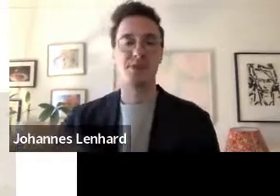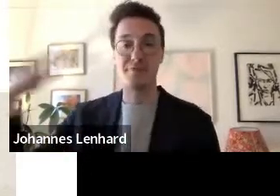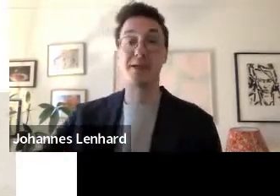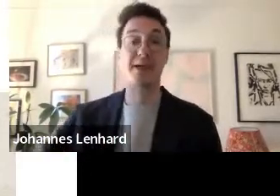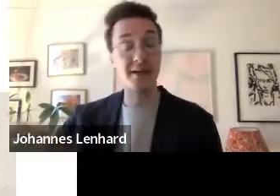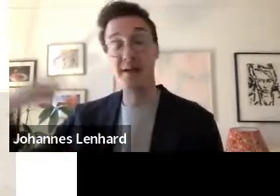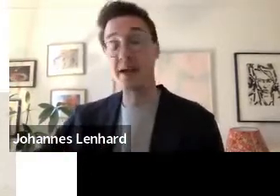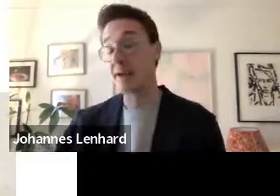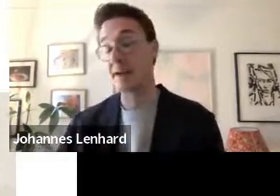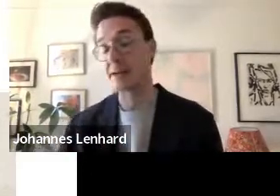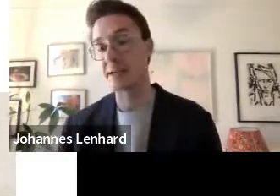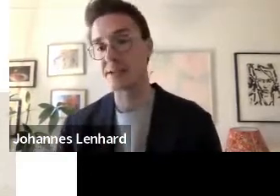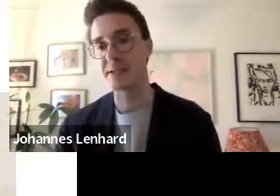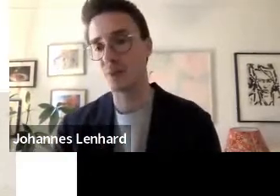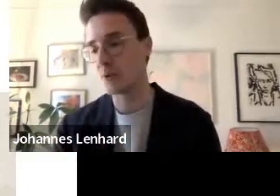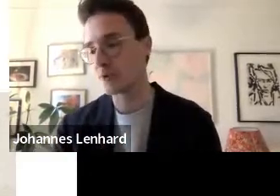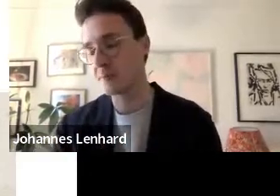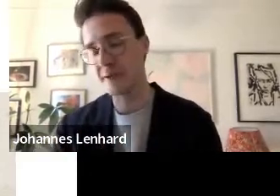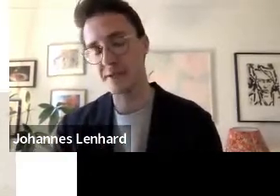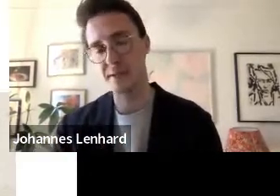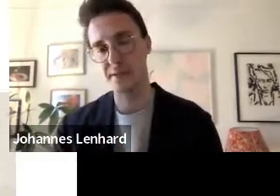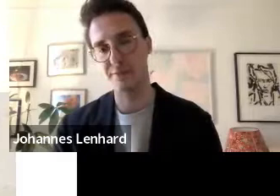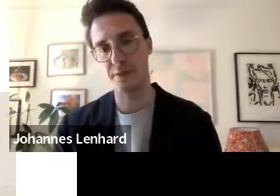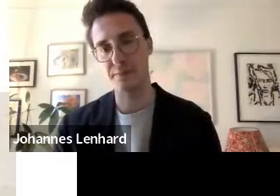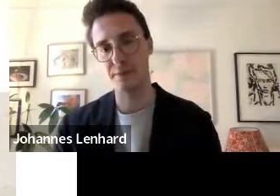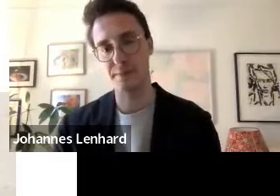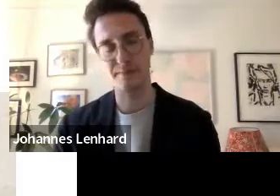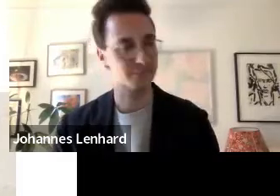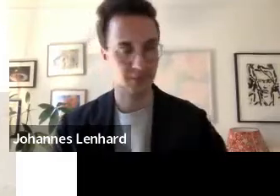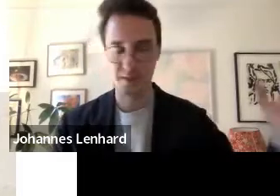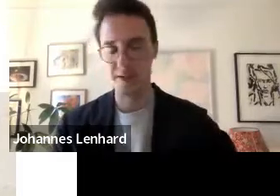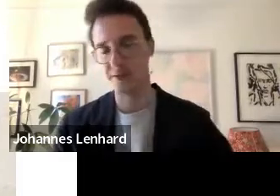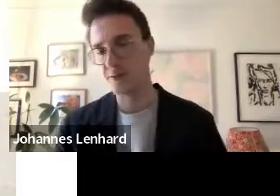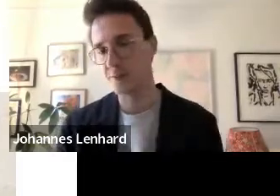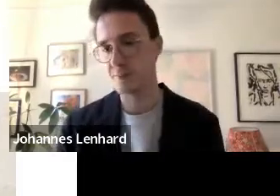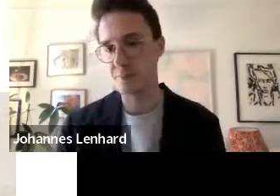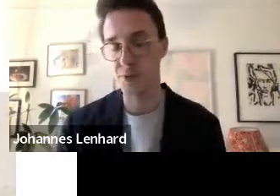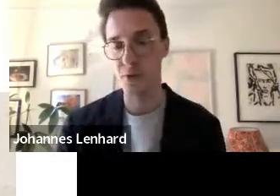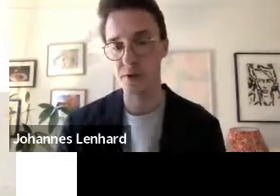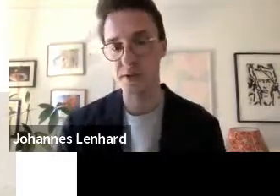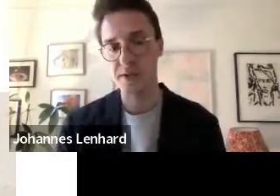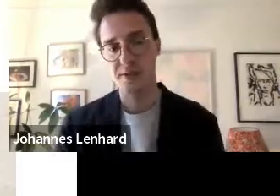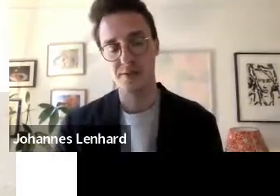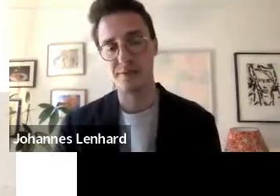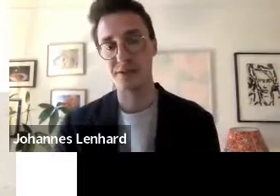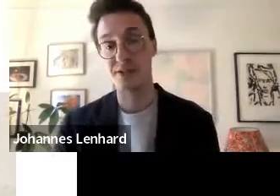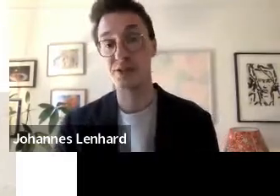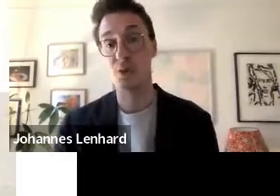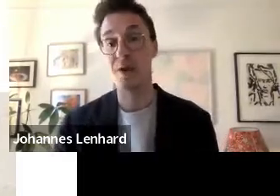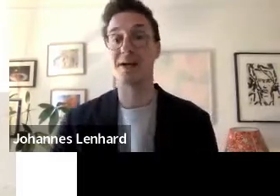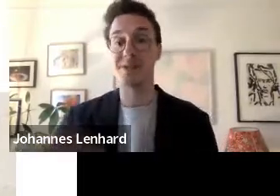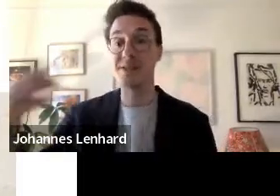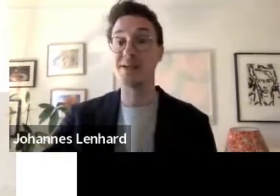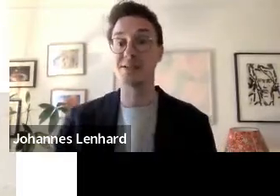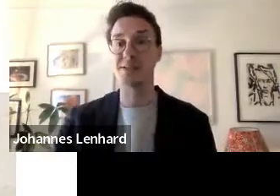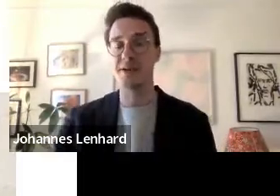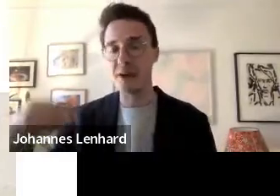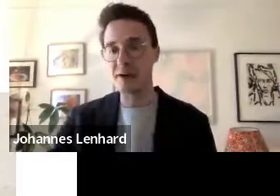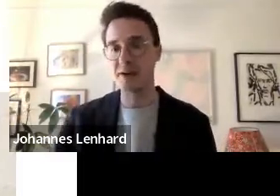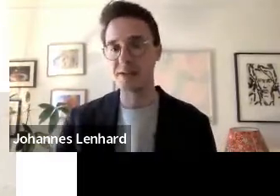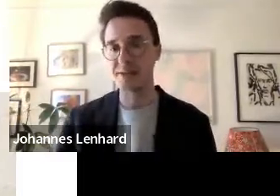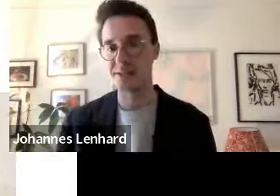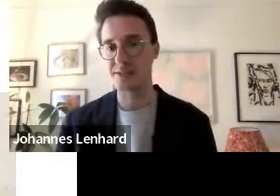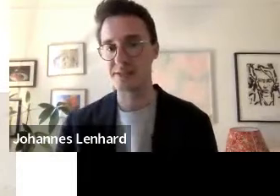I observed again and again. And actually, I still walk through many cities, from London to New York to San Francisco, where I see this